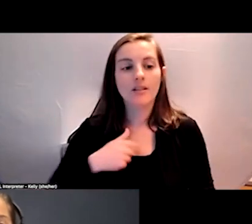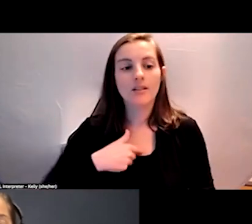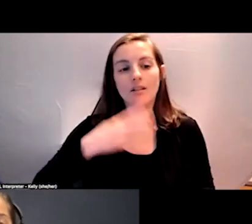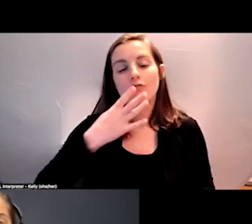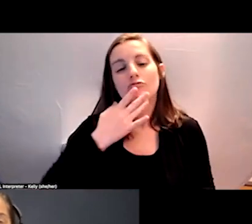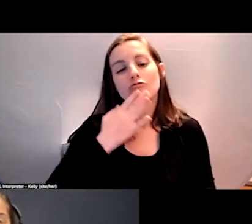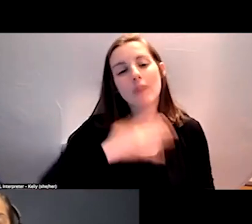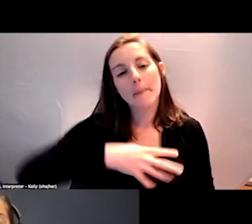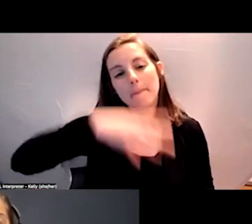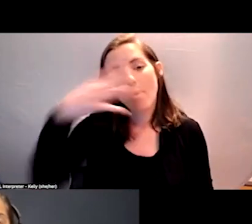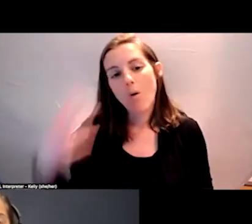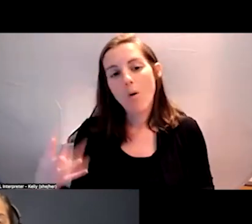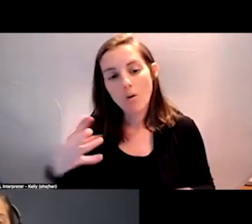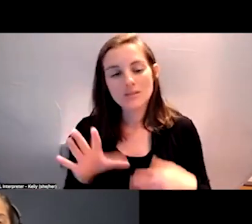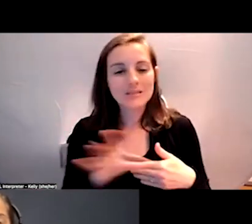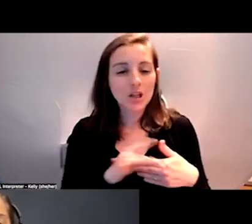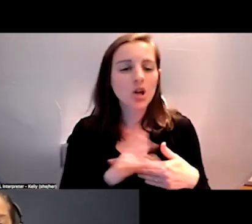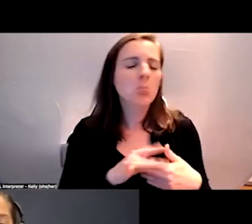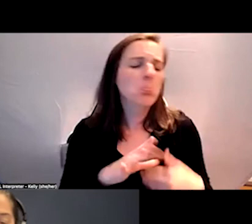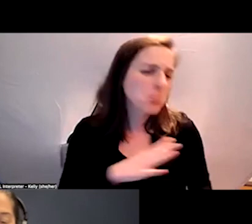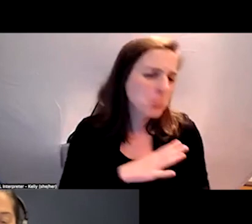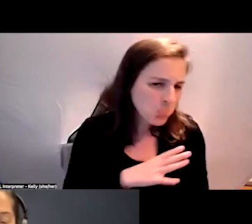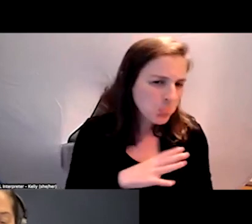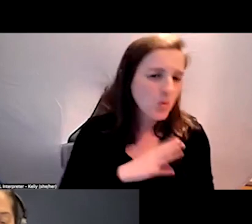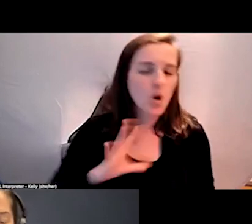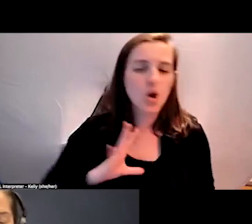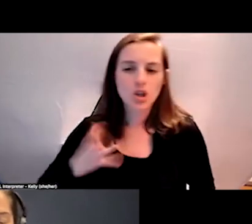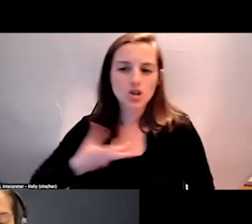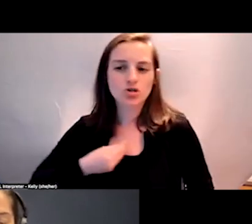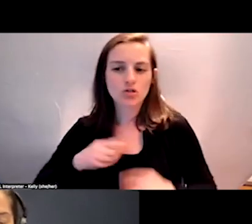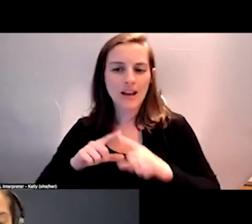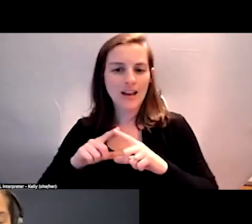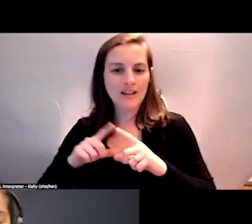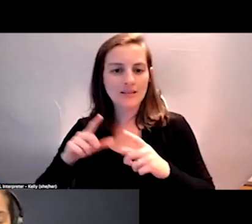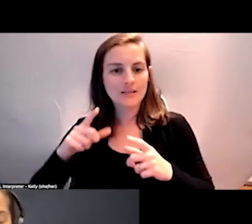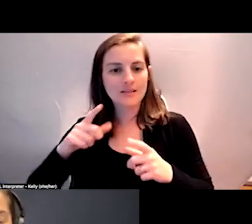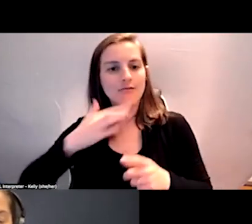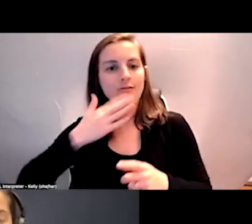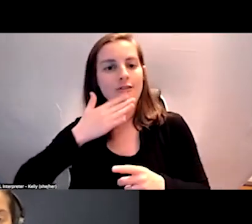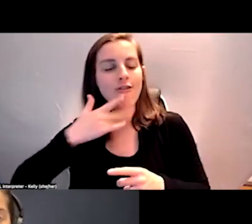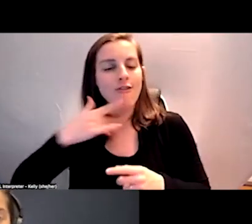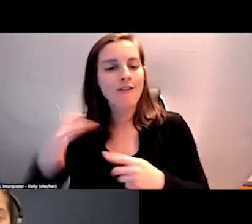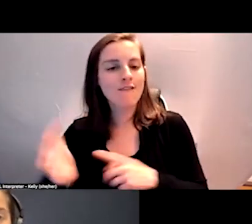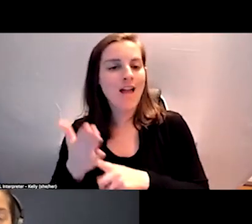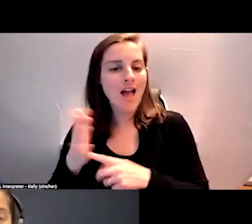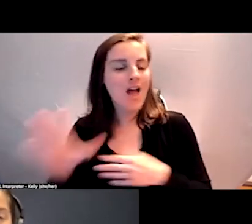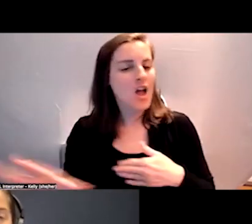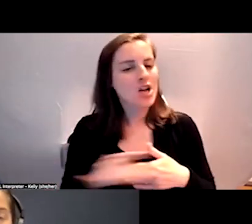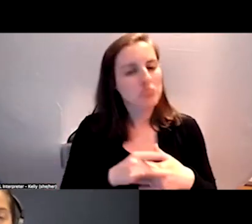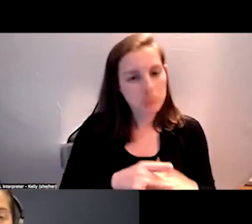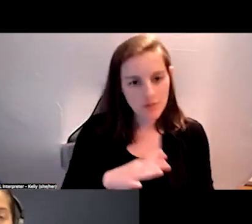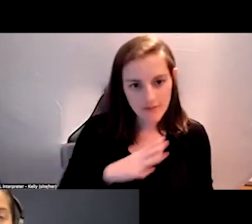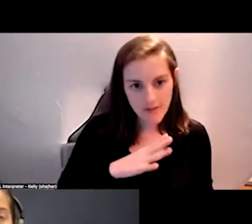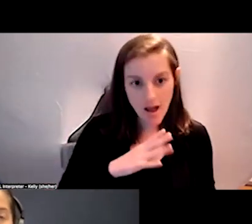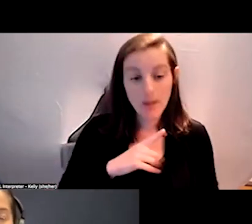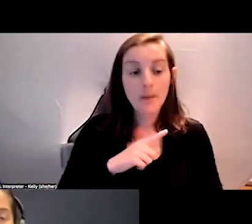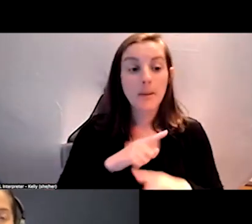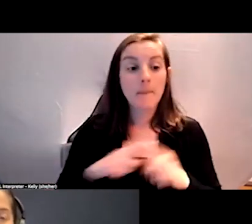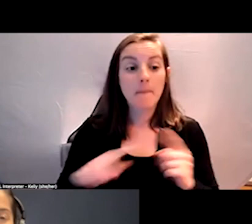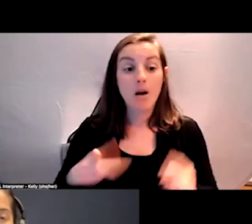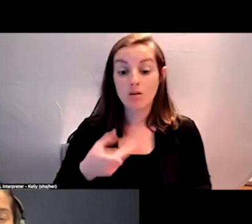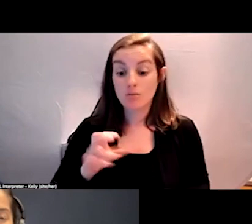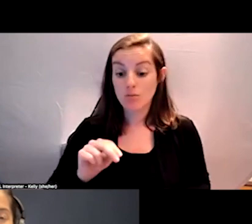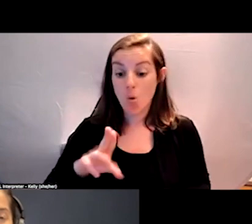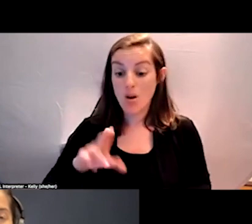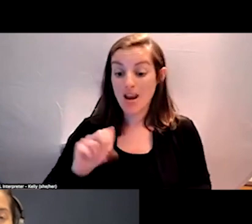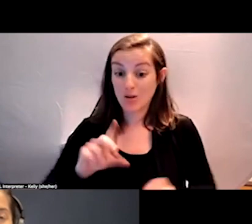or the trans flag sticker is one thing, but that means that somebody put that on. It's a whole nother thing to see pronouns etched into a badge, for example,